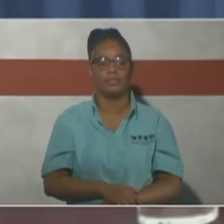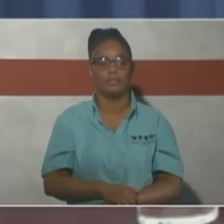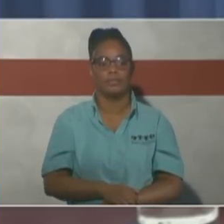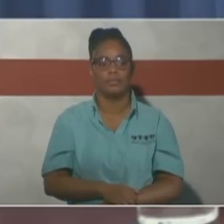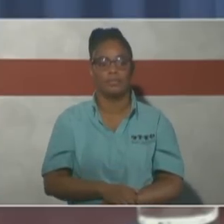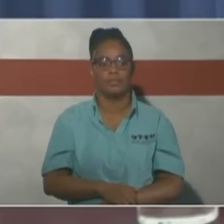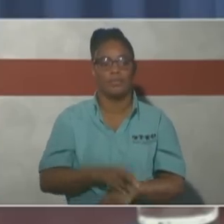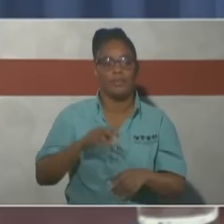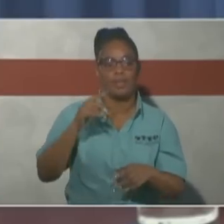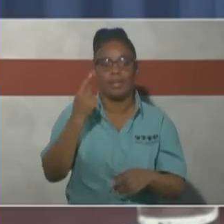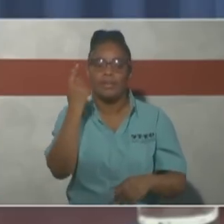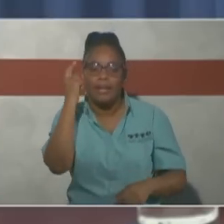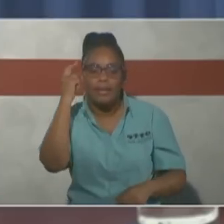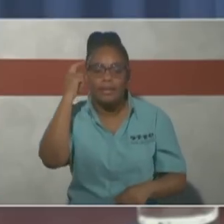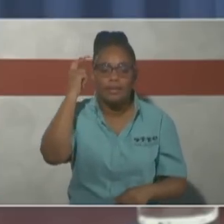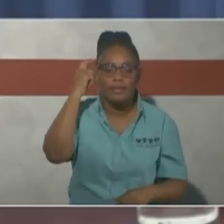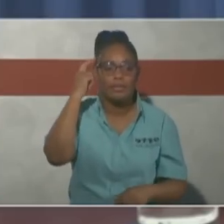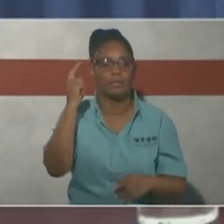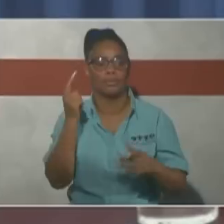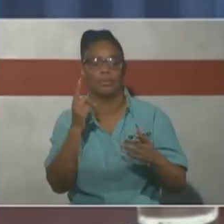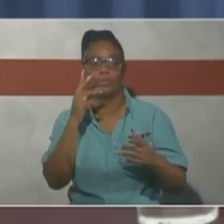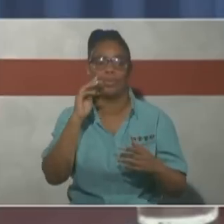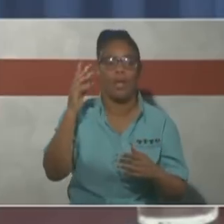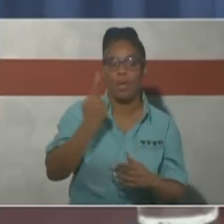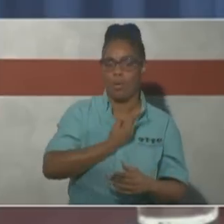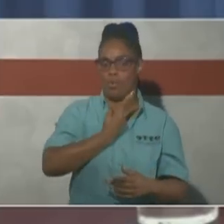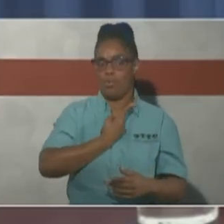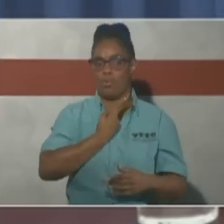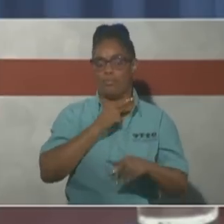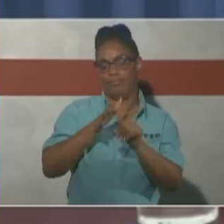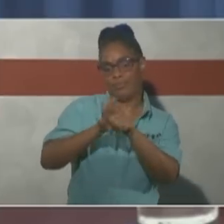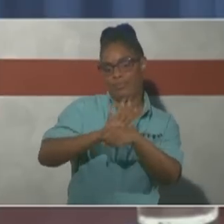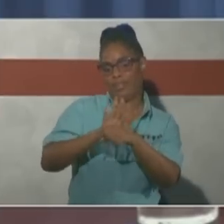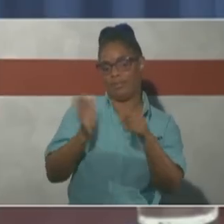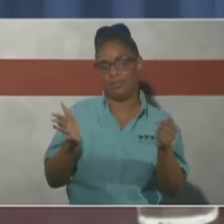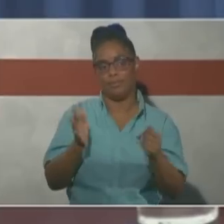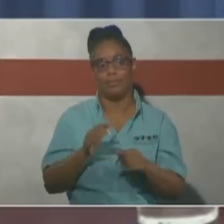for vaccinations, which started last weekend.